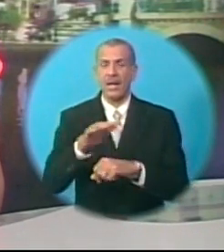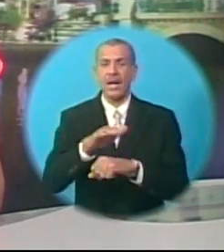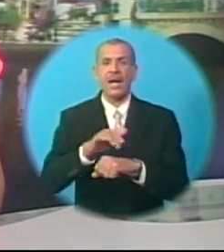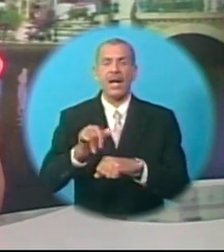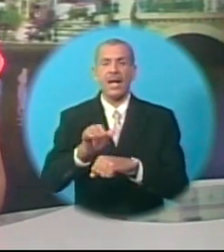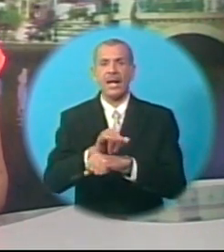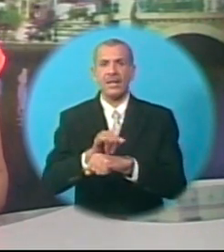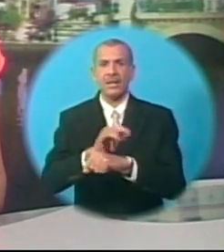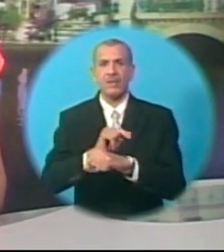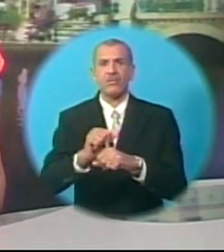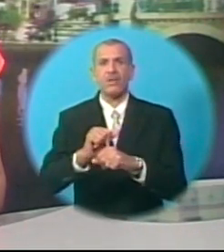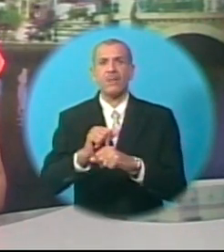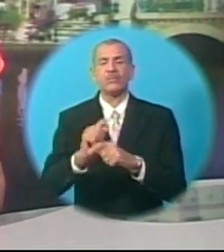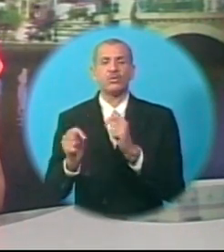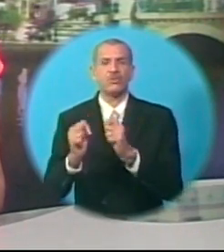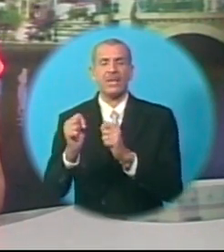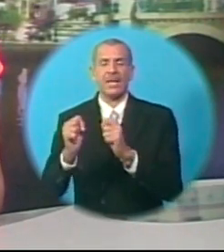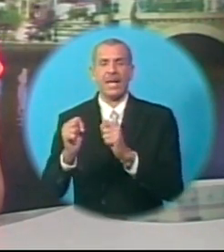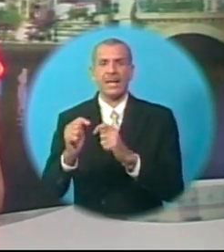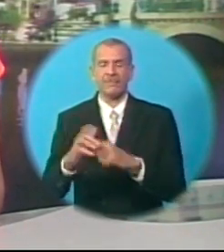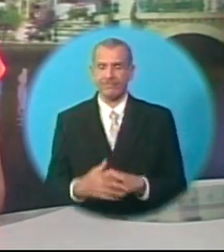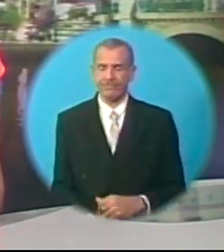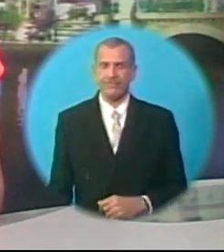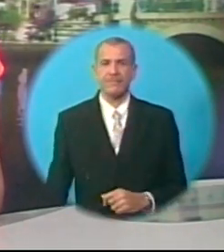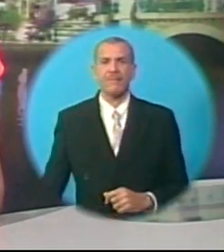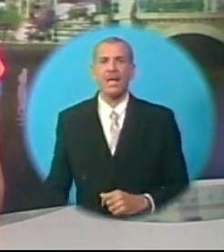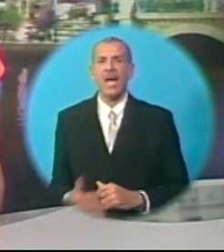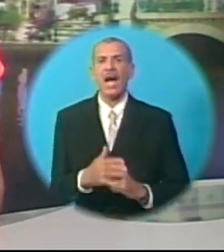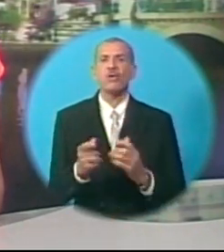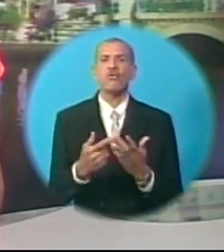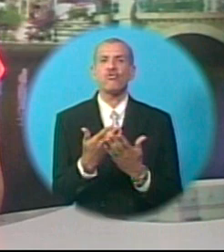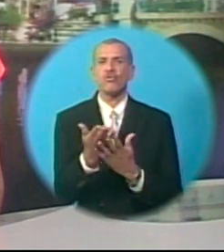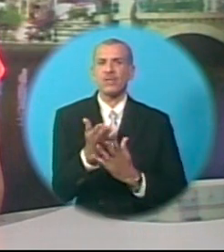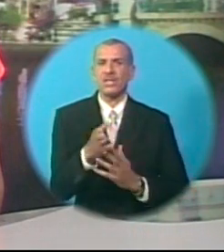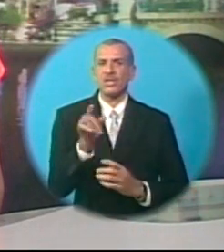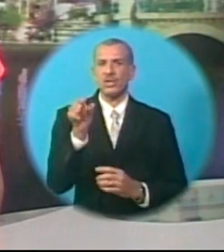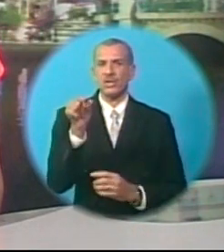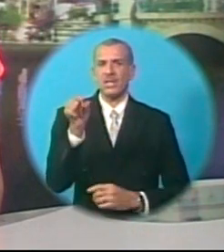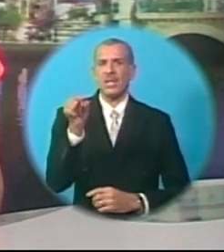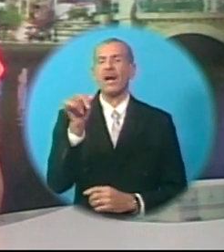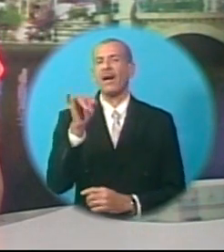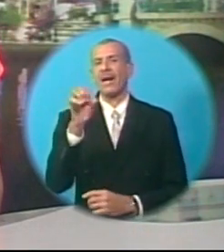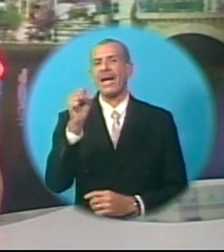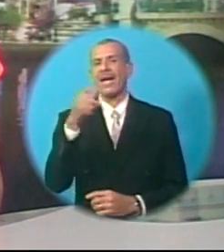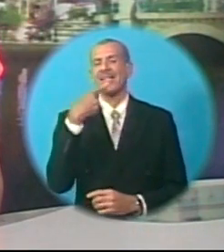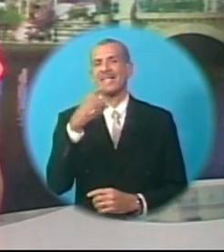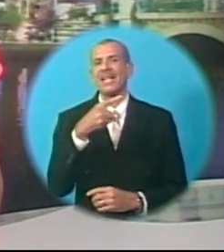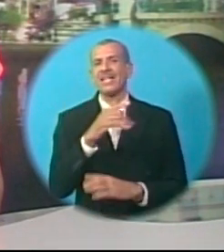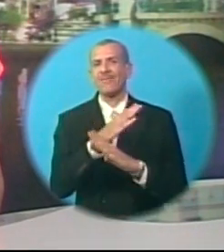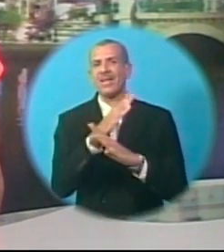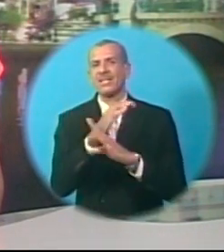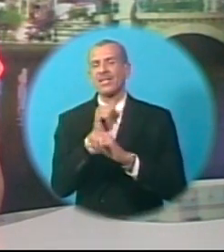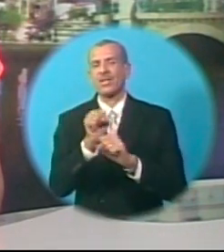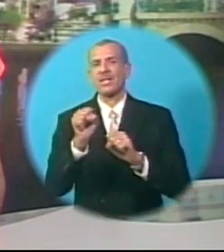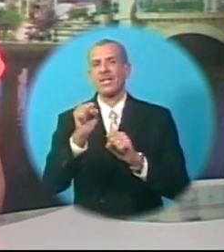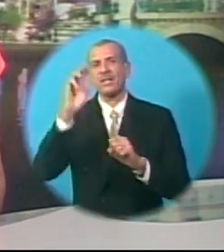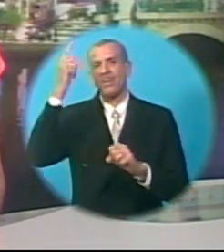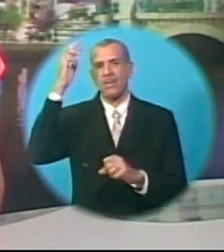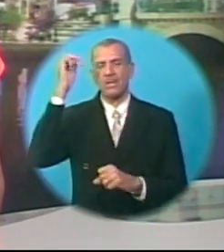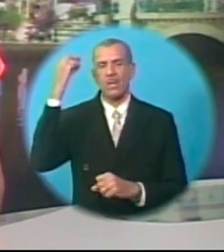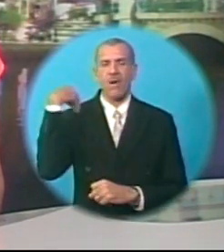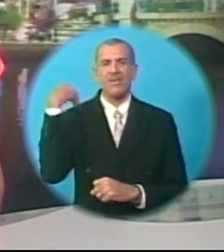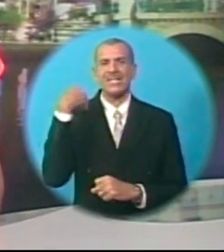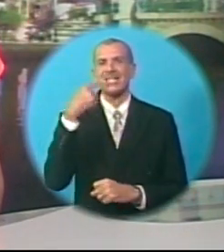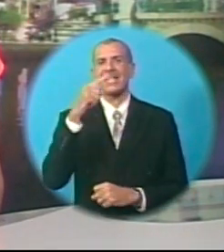from Trinidad. In a statement issued through the Government Information Service this evening, the Division of Defense and Security and the Prime Minister's office